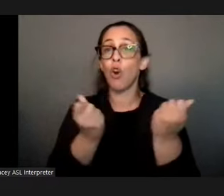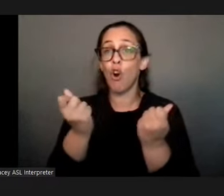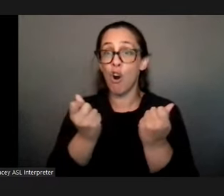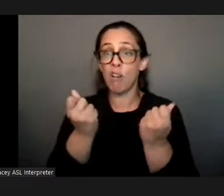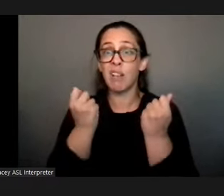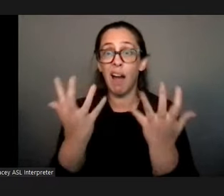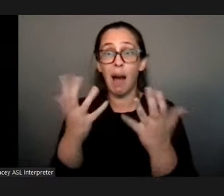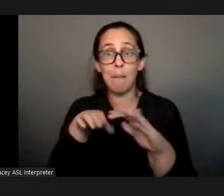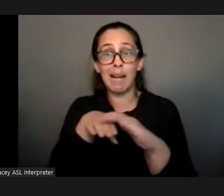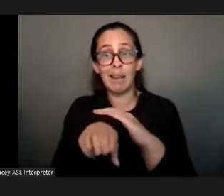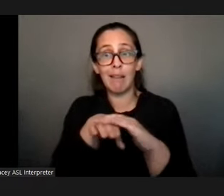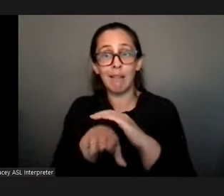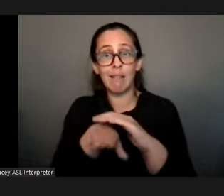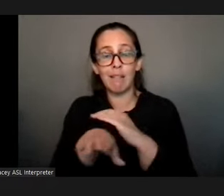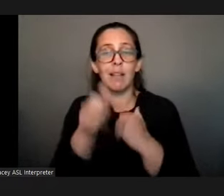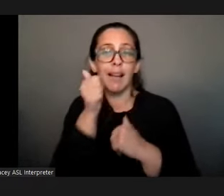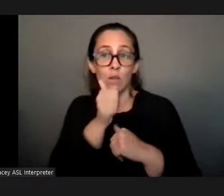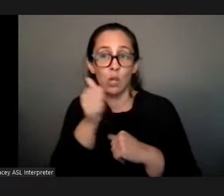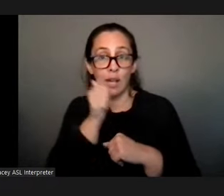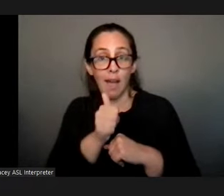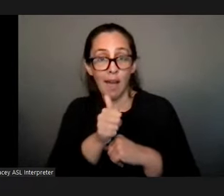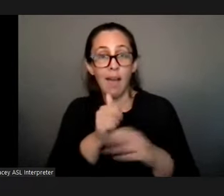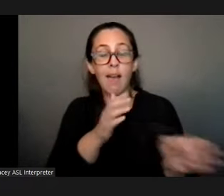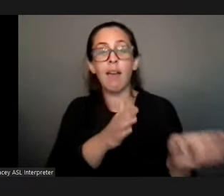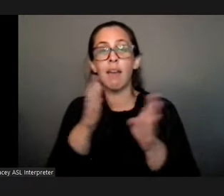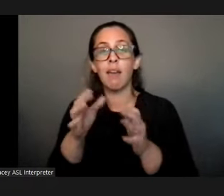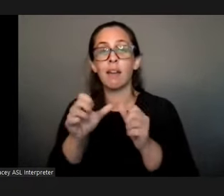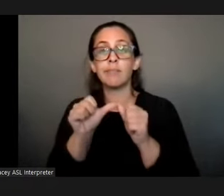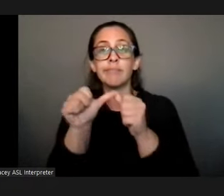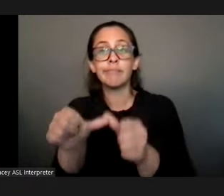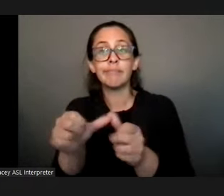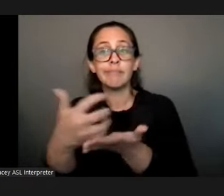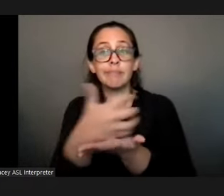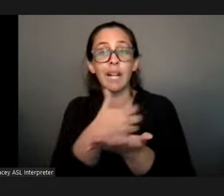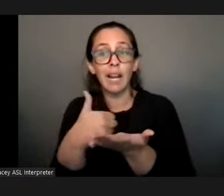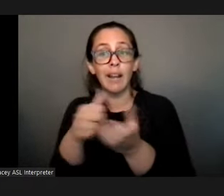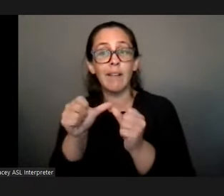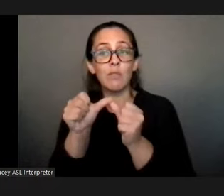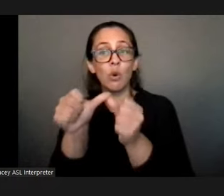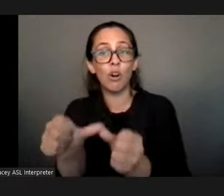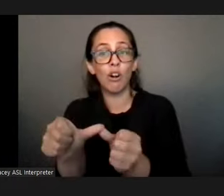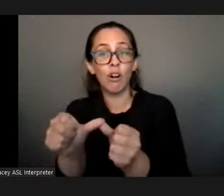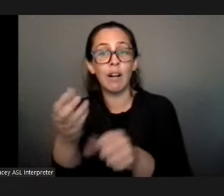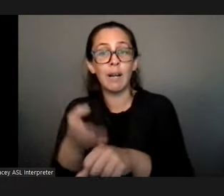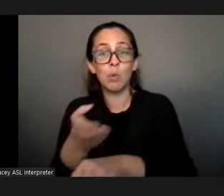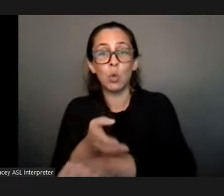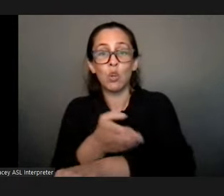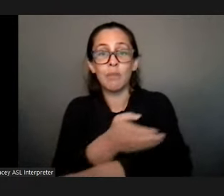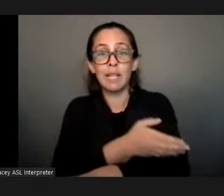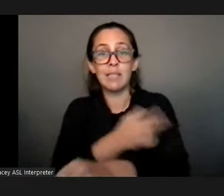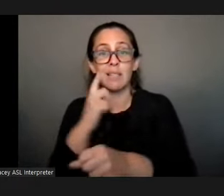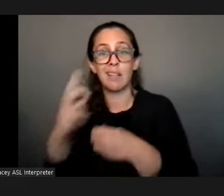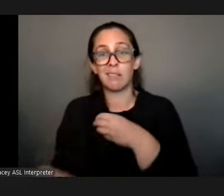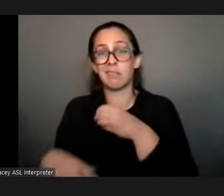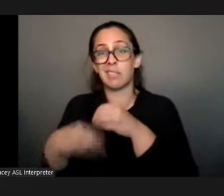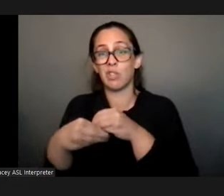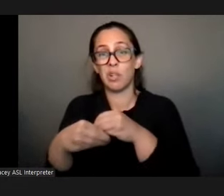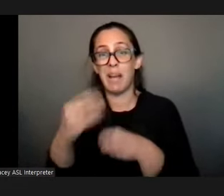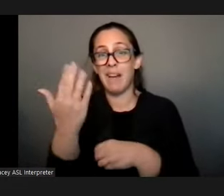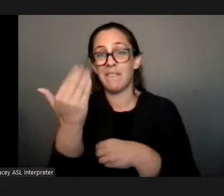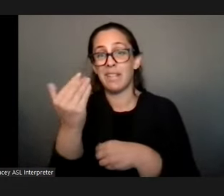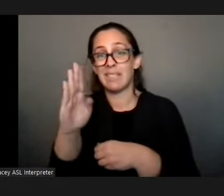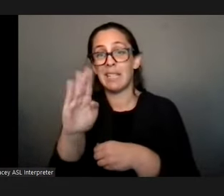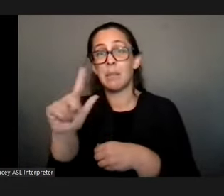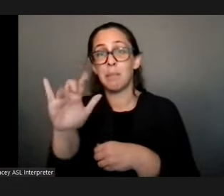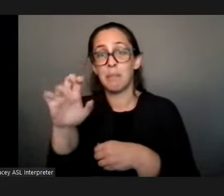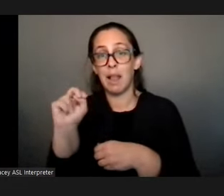Manhattan Central Business District each day, create a funding source for capital improvements, and generate sufficient annual net revenue to fund $15 billion for